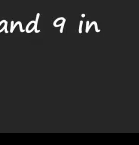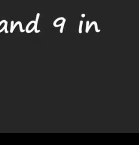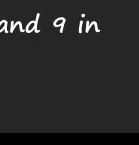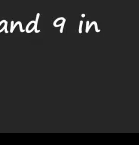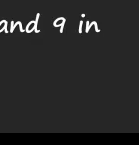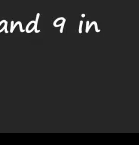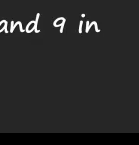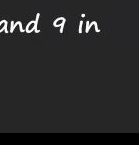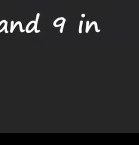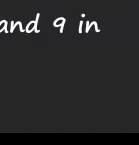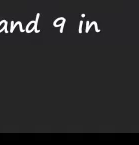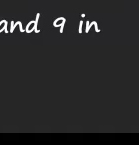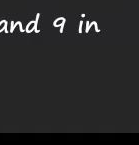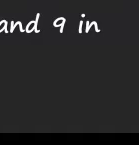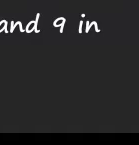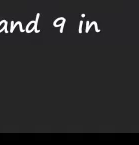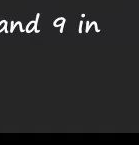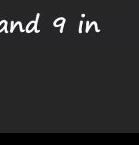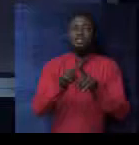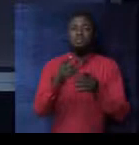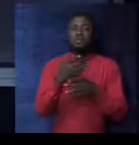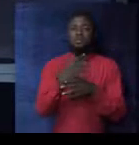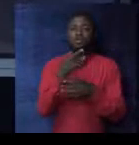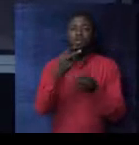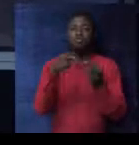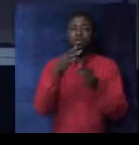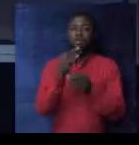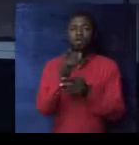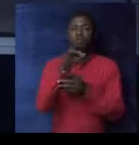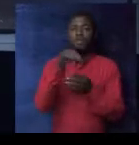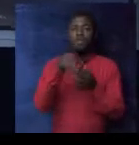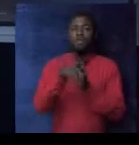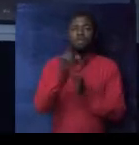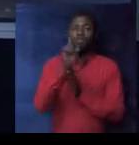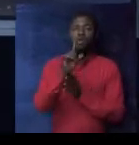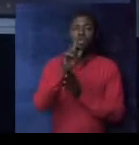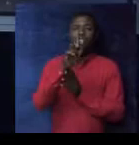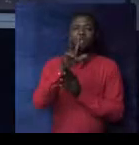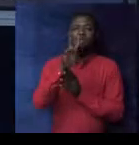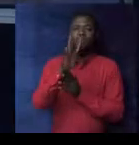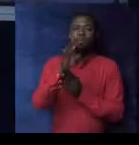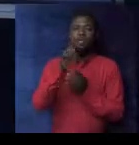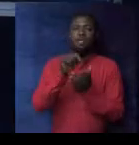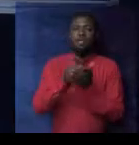75,246,029. Second question says, find the difference between the value of 3 in